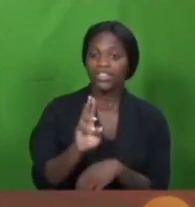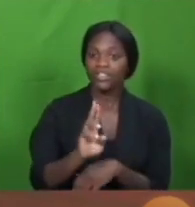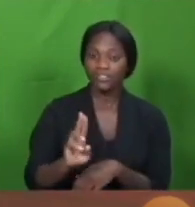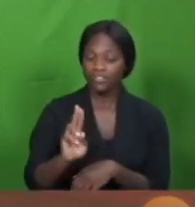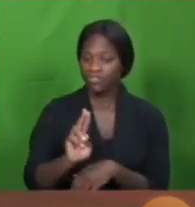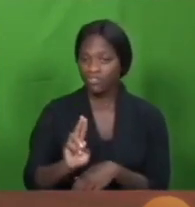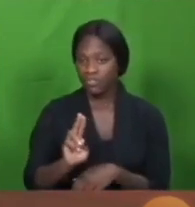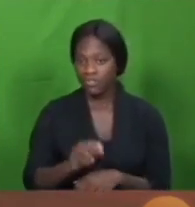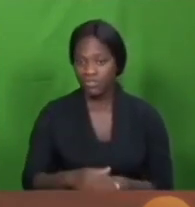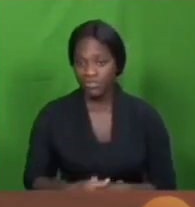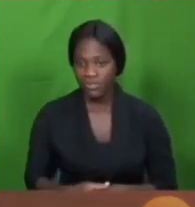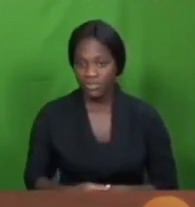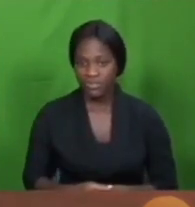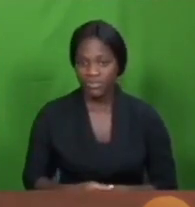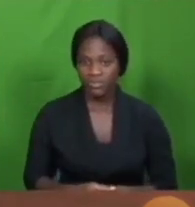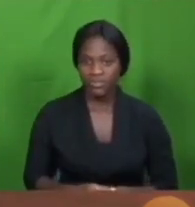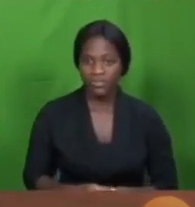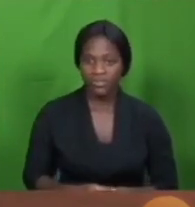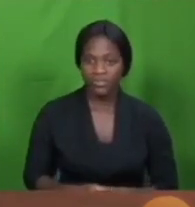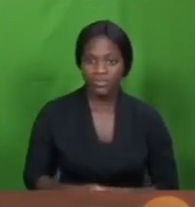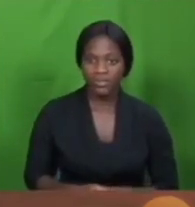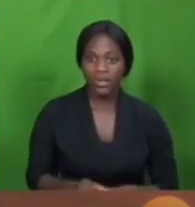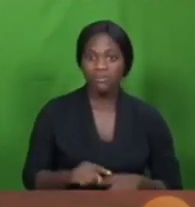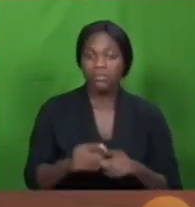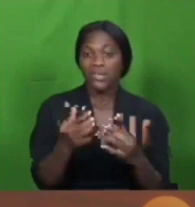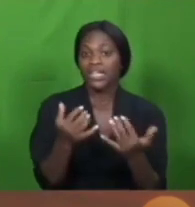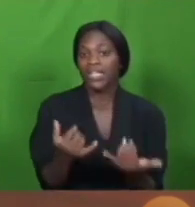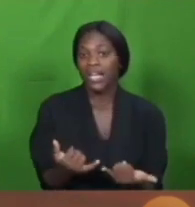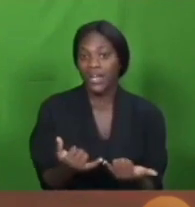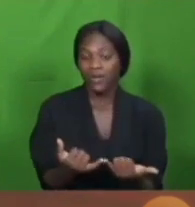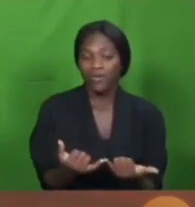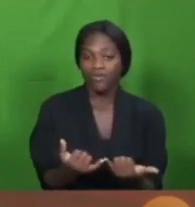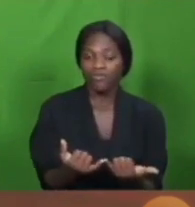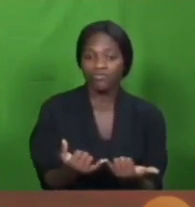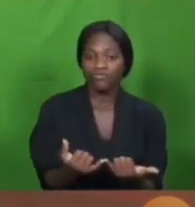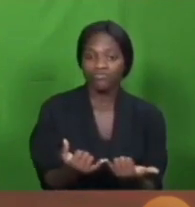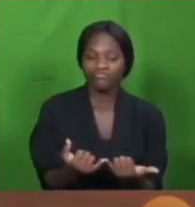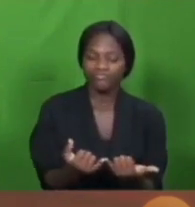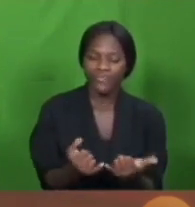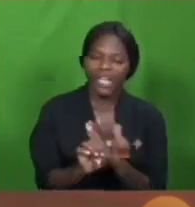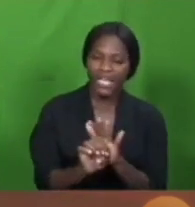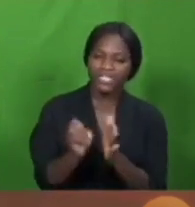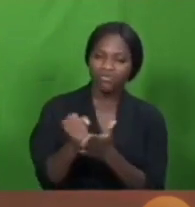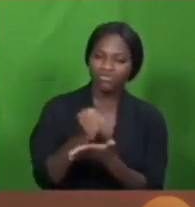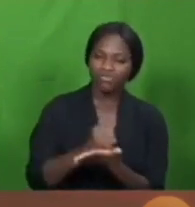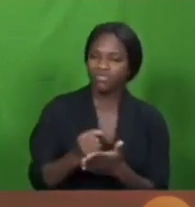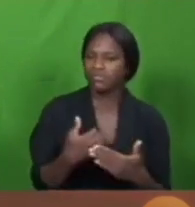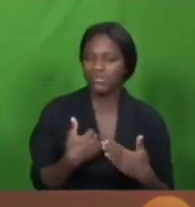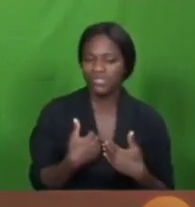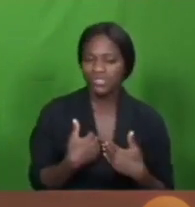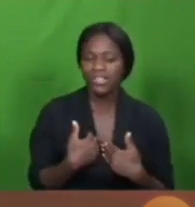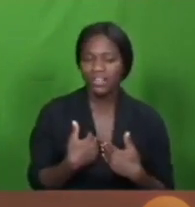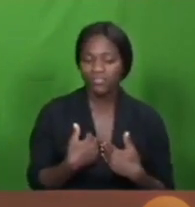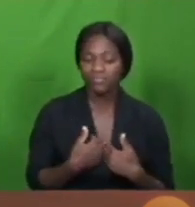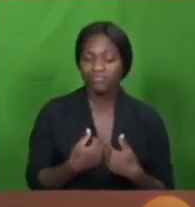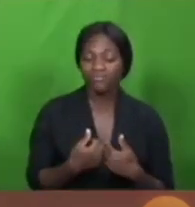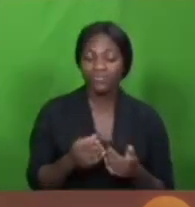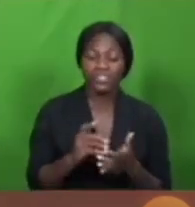instrument. But for now, what we have is the draft, which is